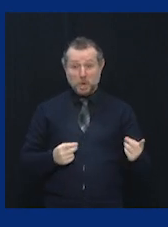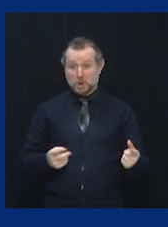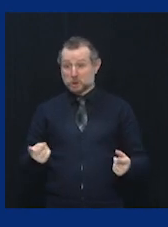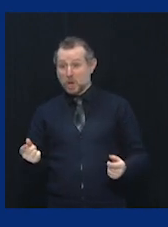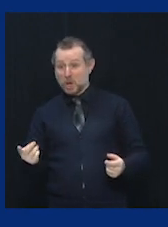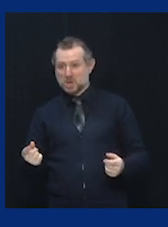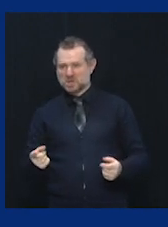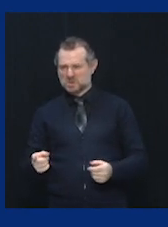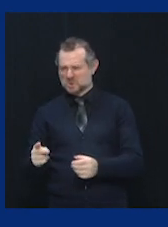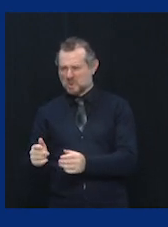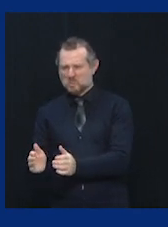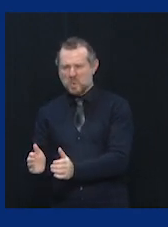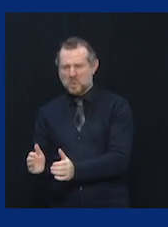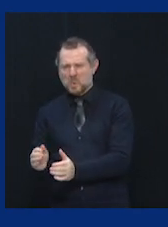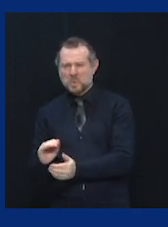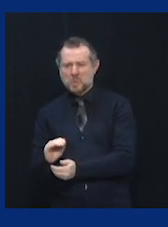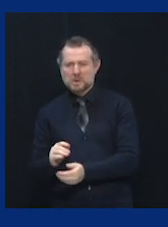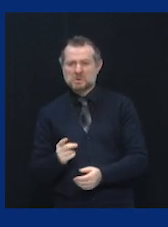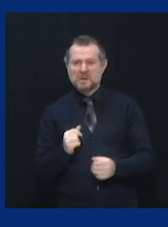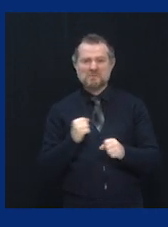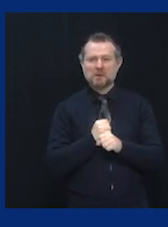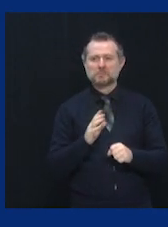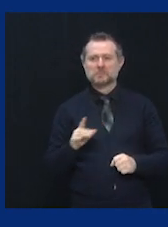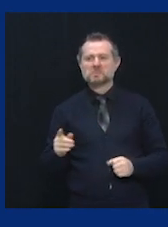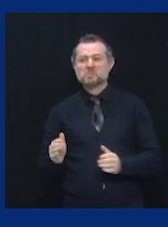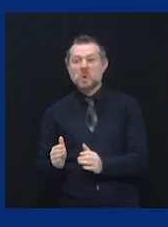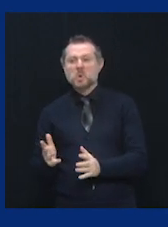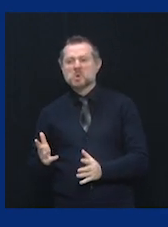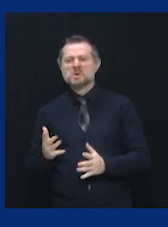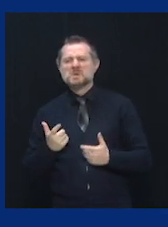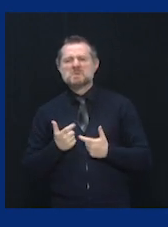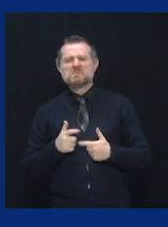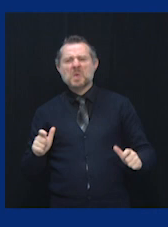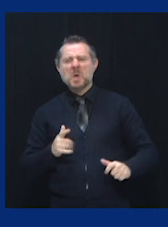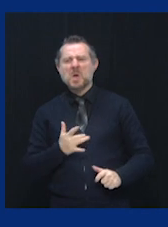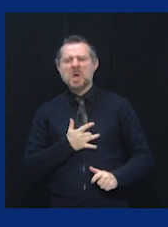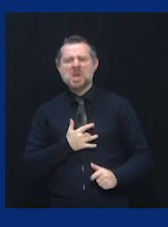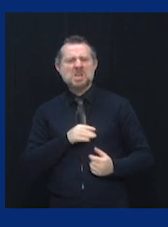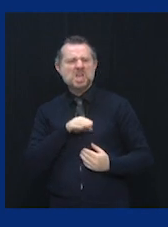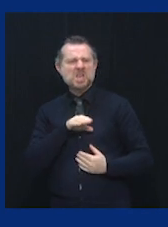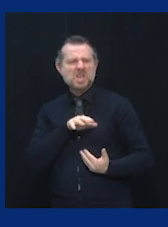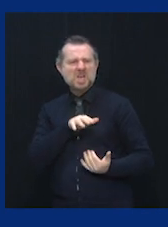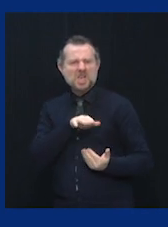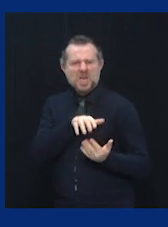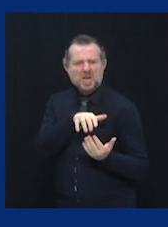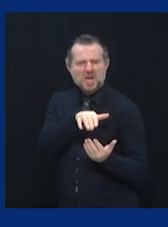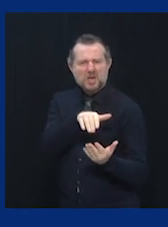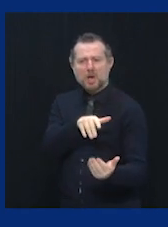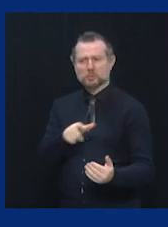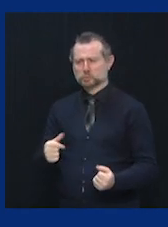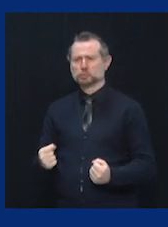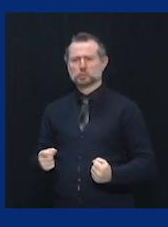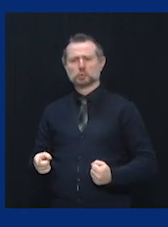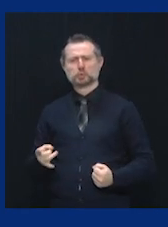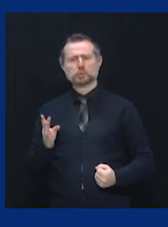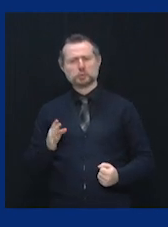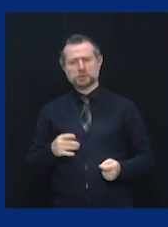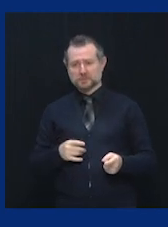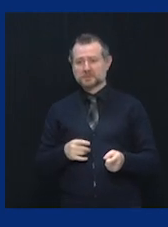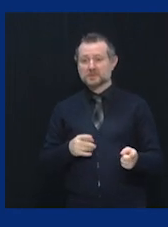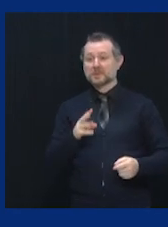right? Winston Churchill, never give up, never give up, never give up. That's the Buffalo Bills. That's